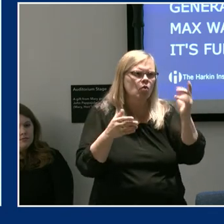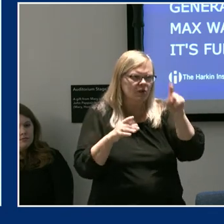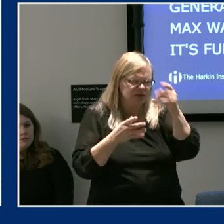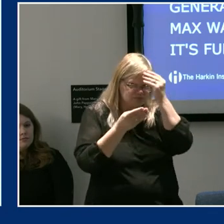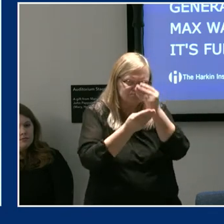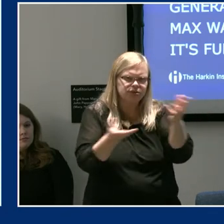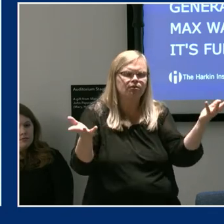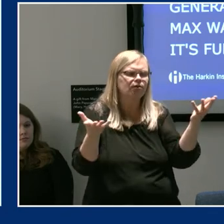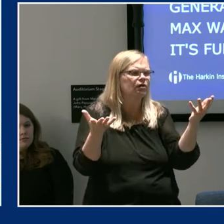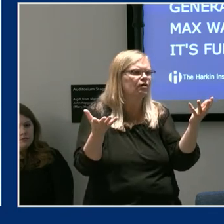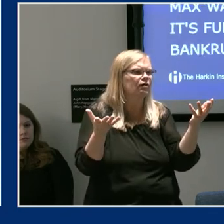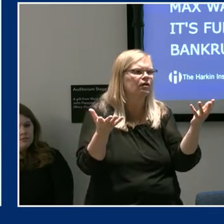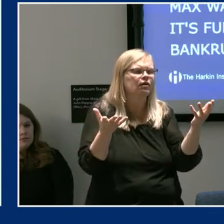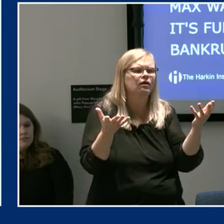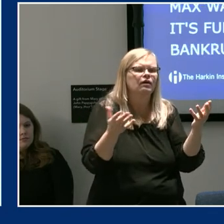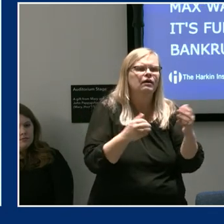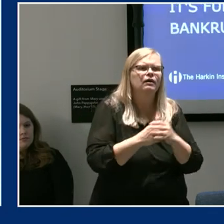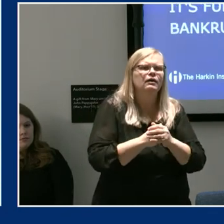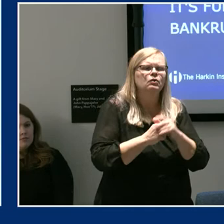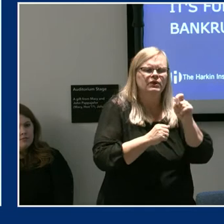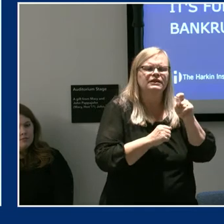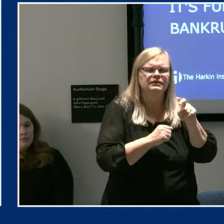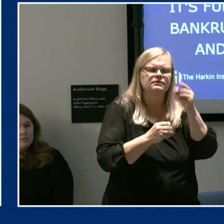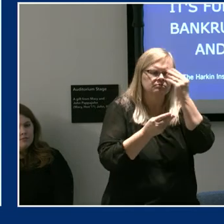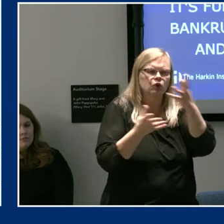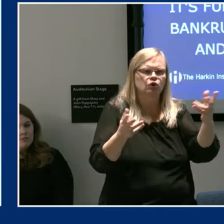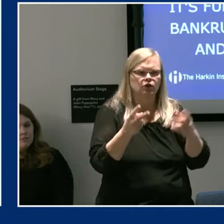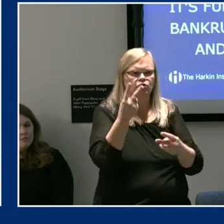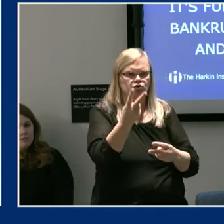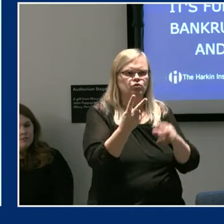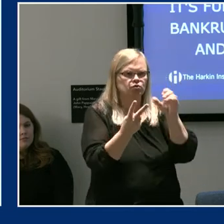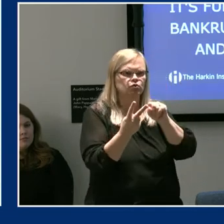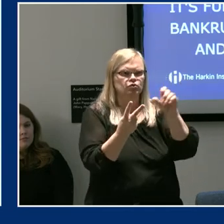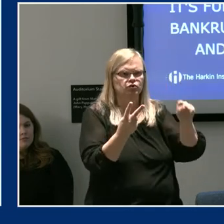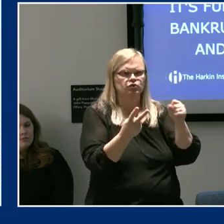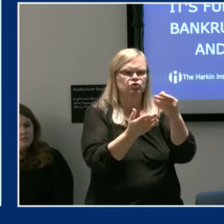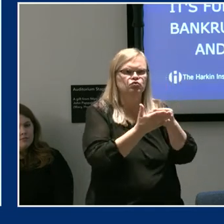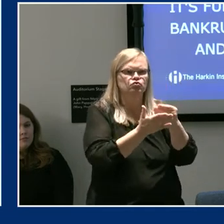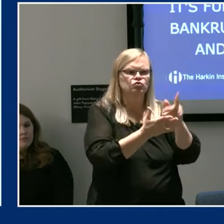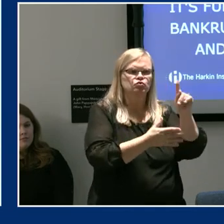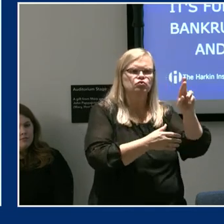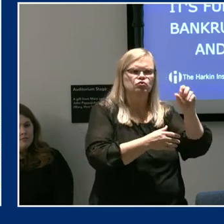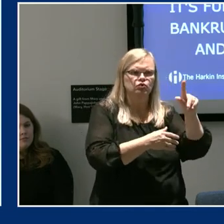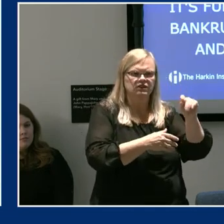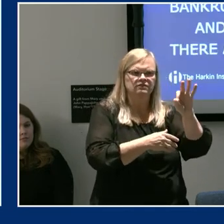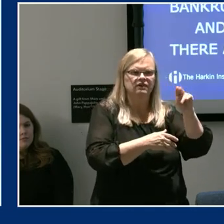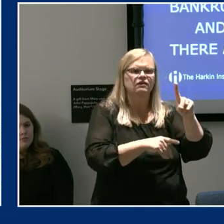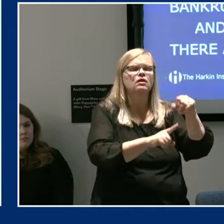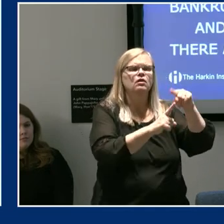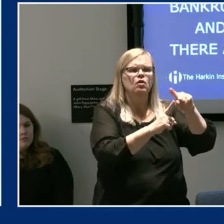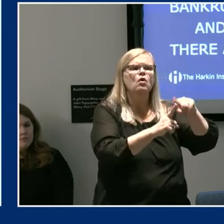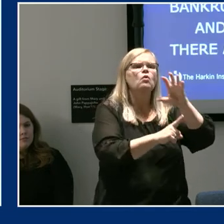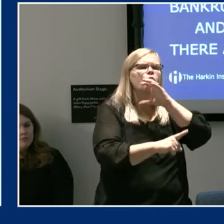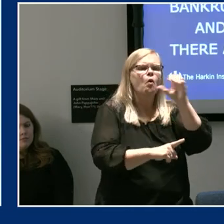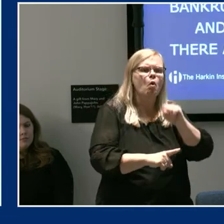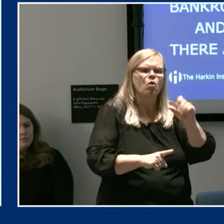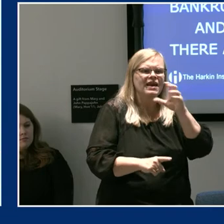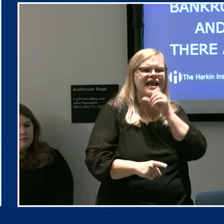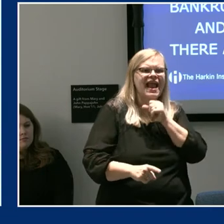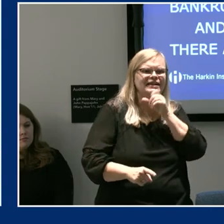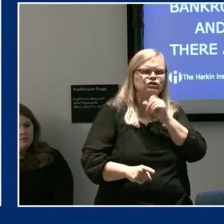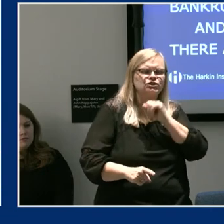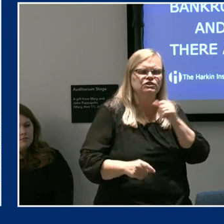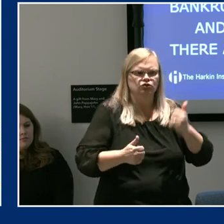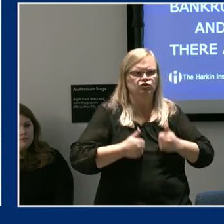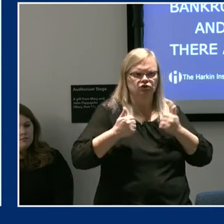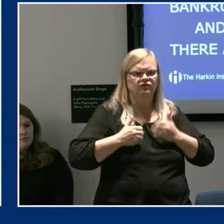know is that there are two Social Security trust funds. One is the Old Age and Survivors Insurance Trust Fund, and the